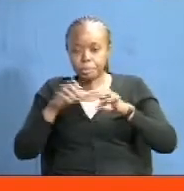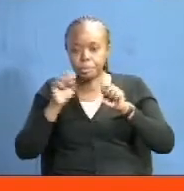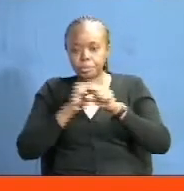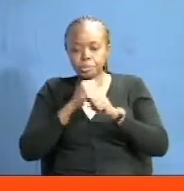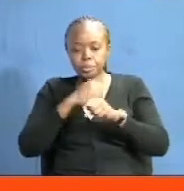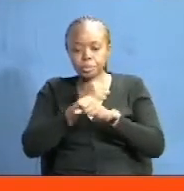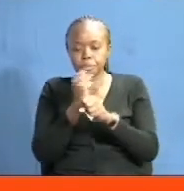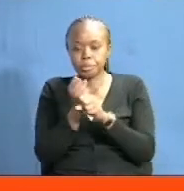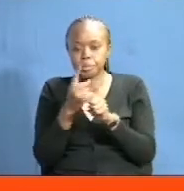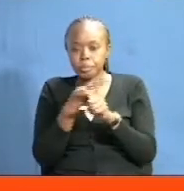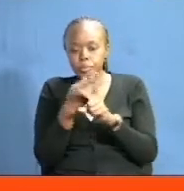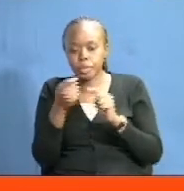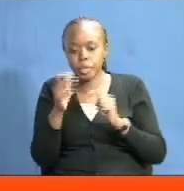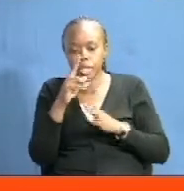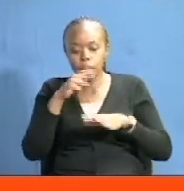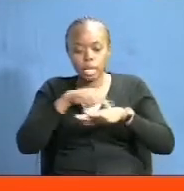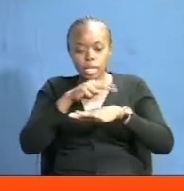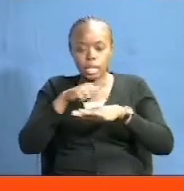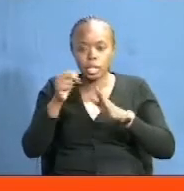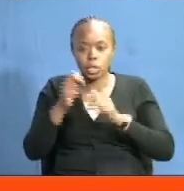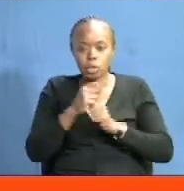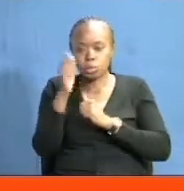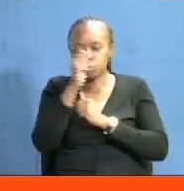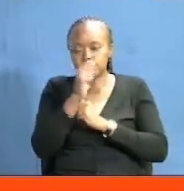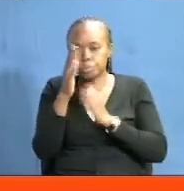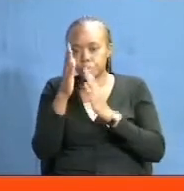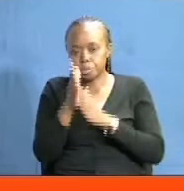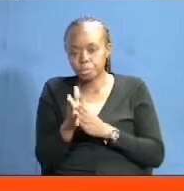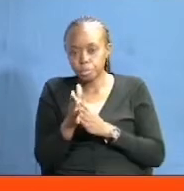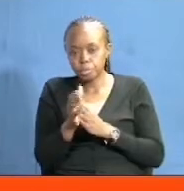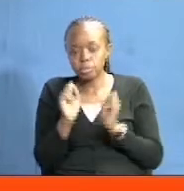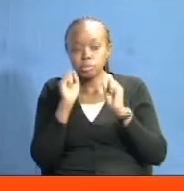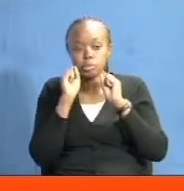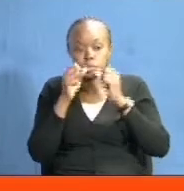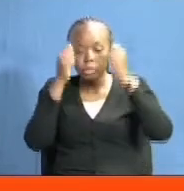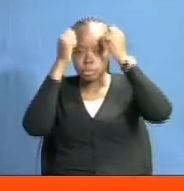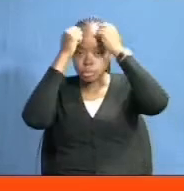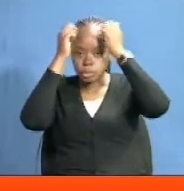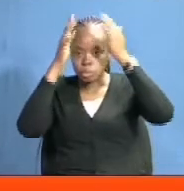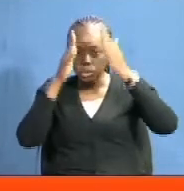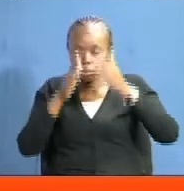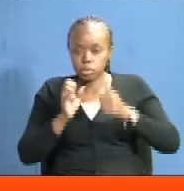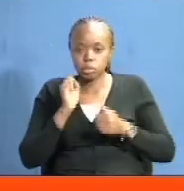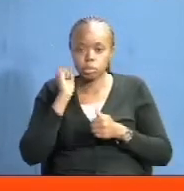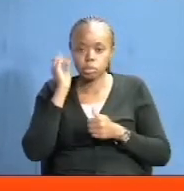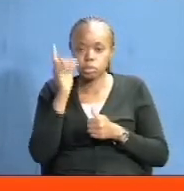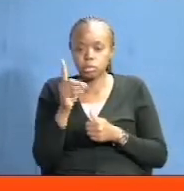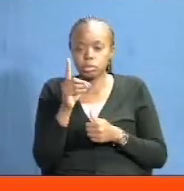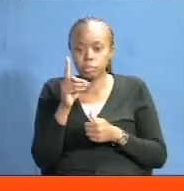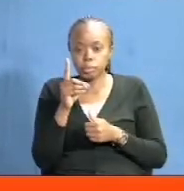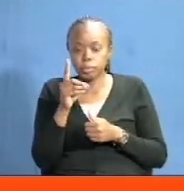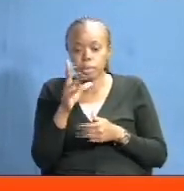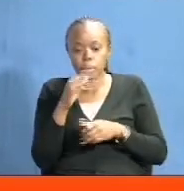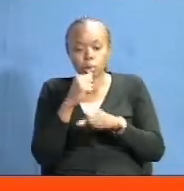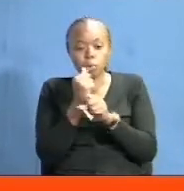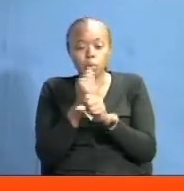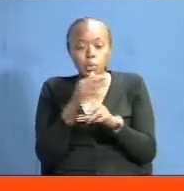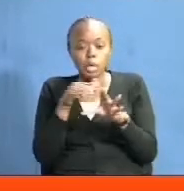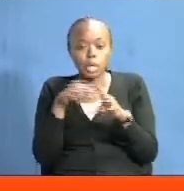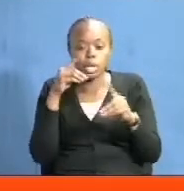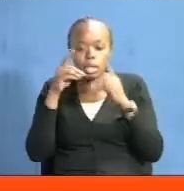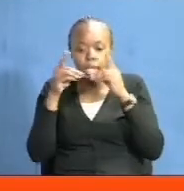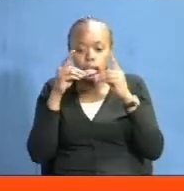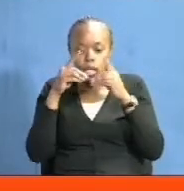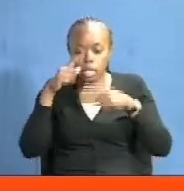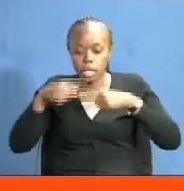national politics? Student leaders should actively take a part in the discussions around